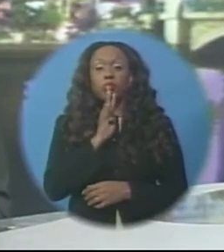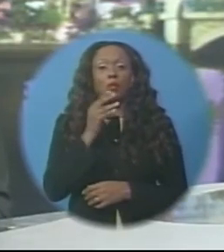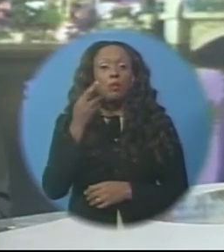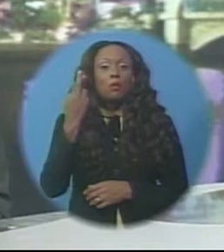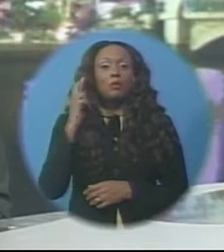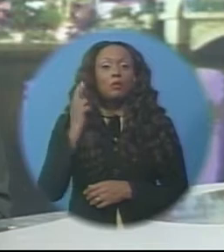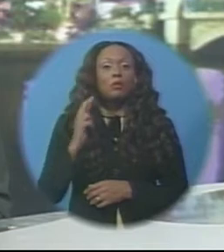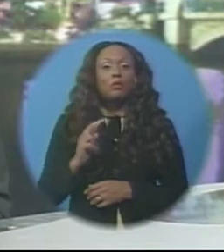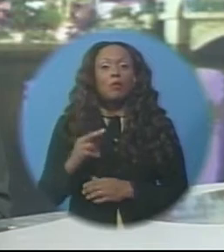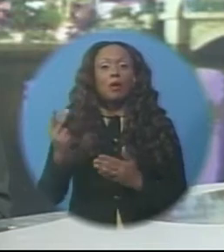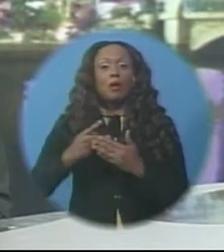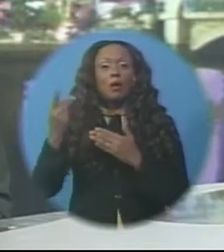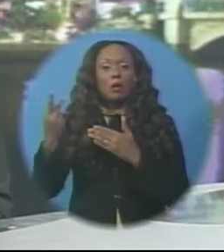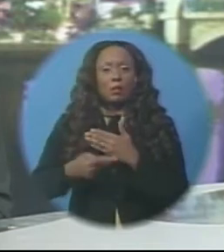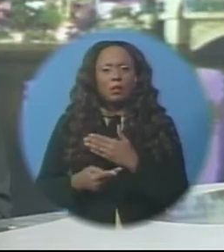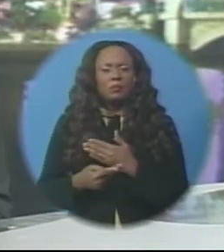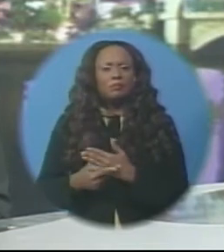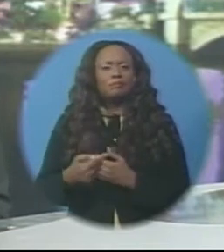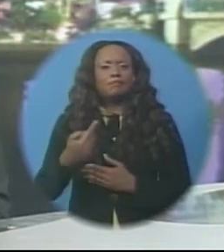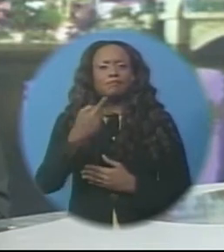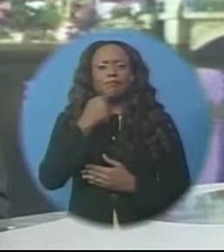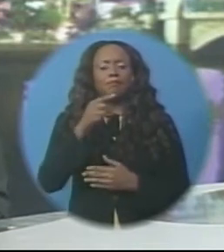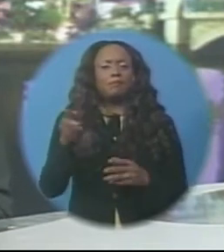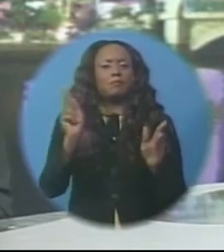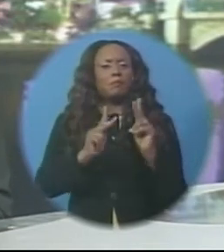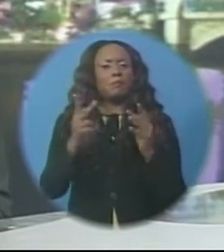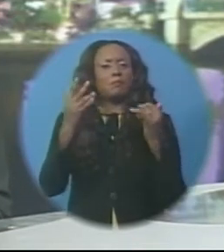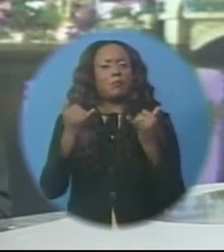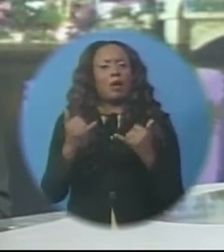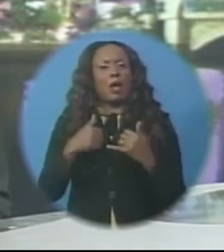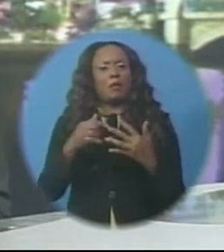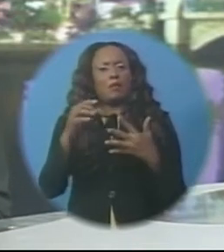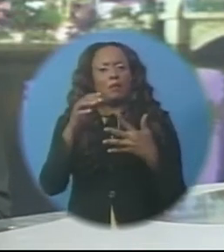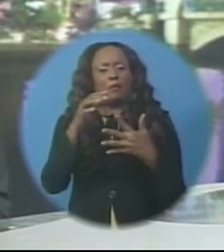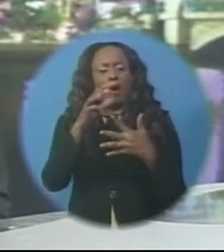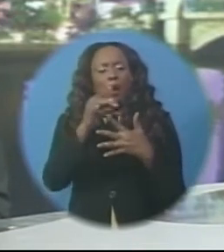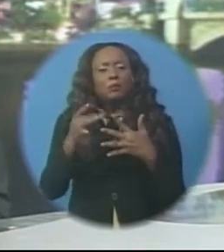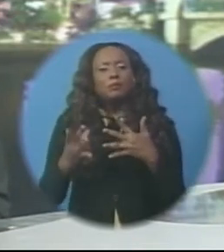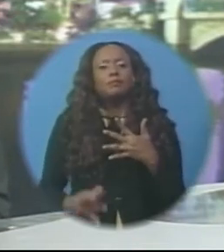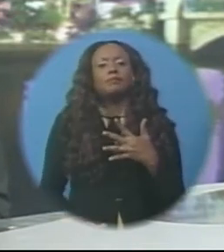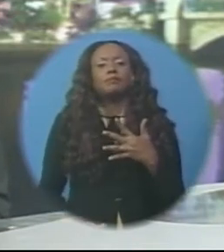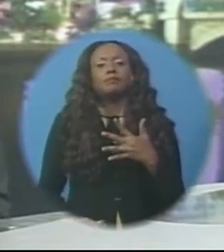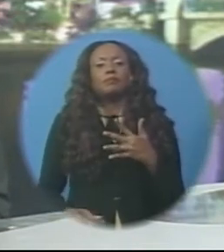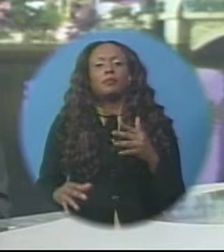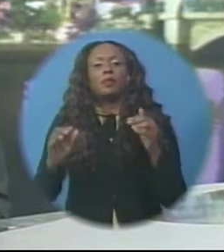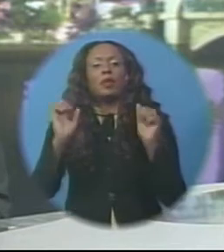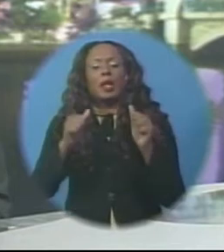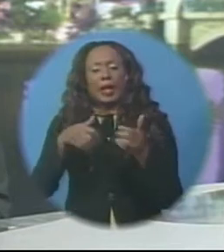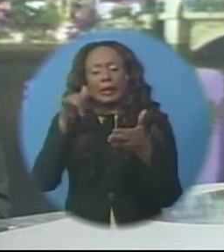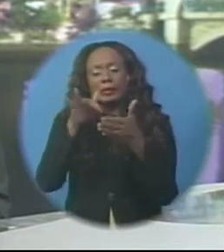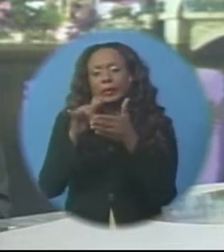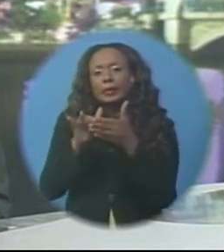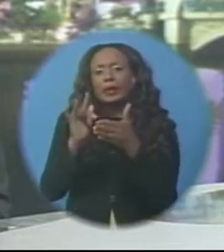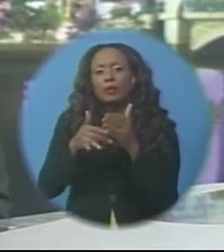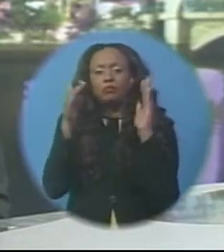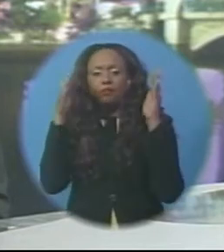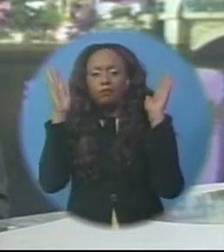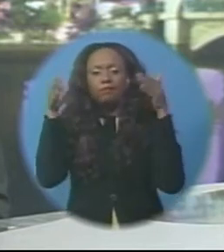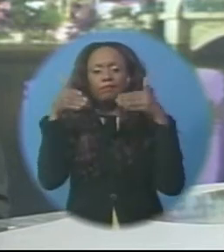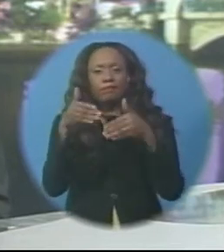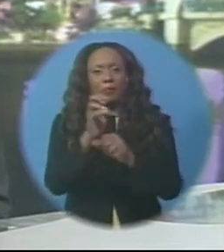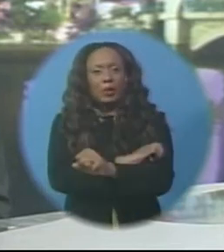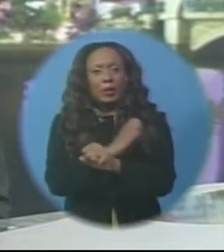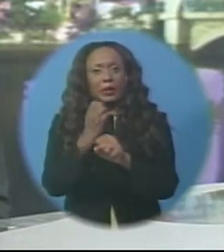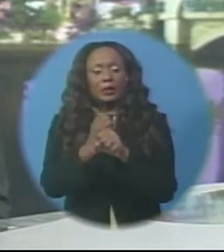on CBC's Walter Point 2 program. She says people now have the option to follow courses of study which focus on the